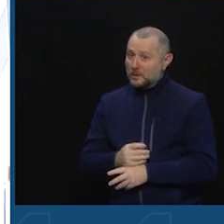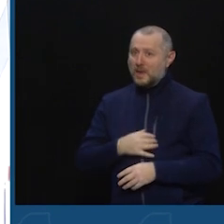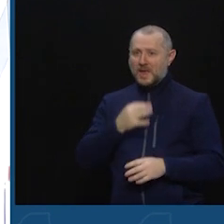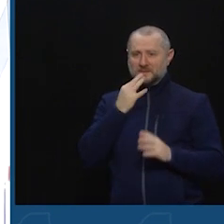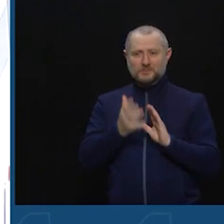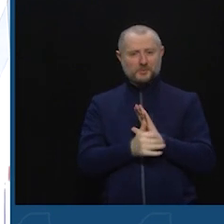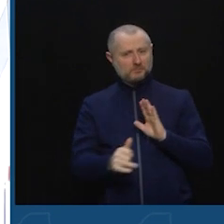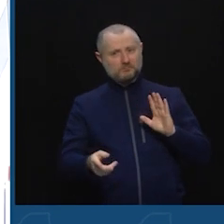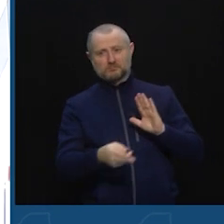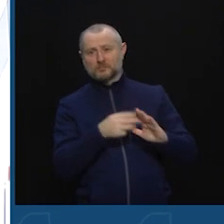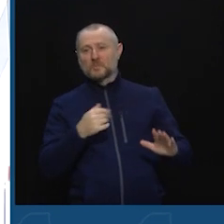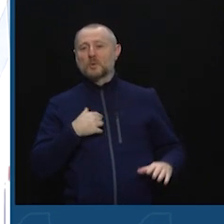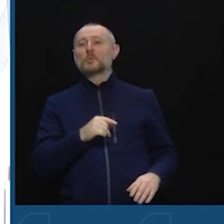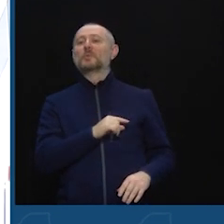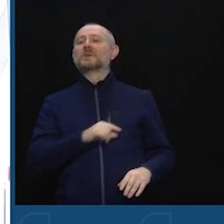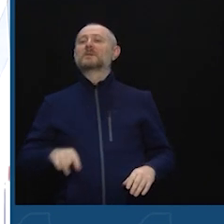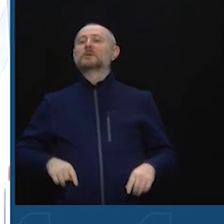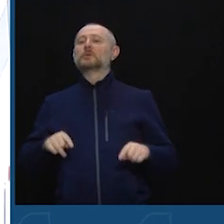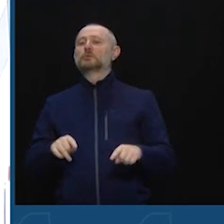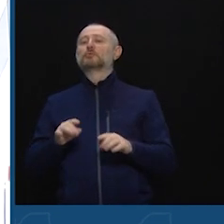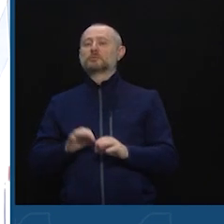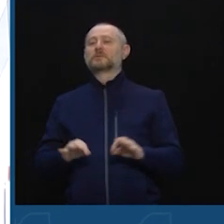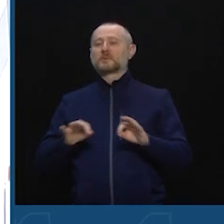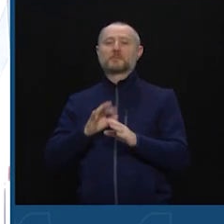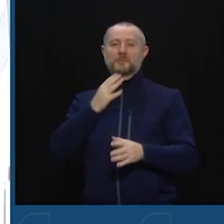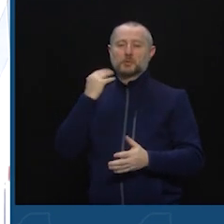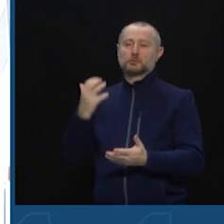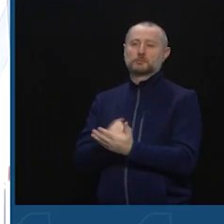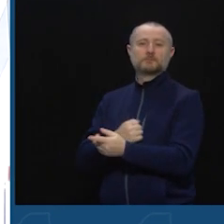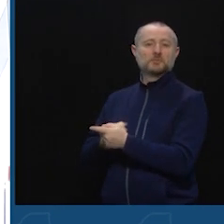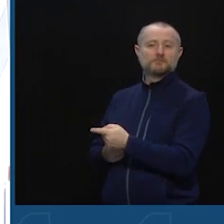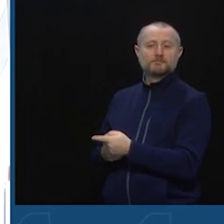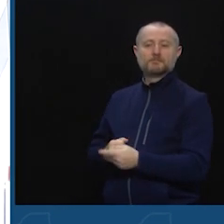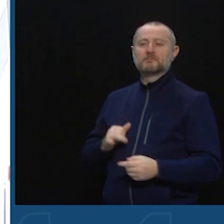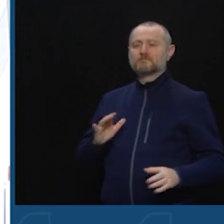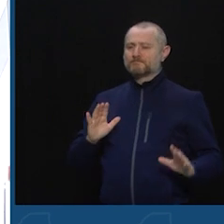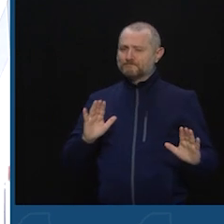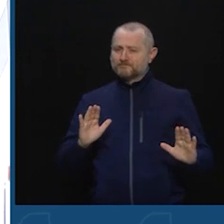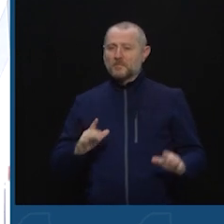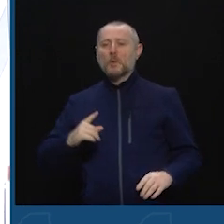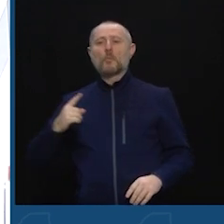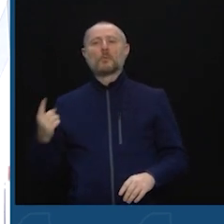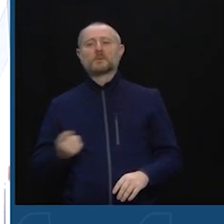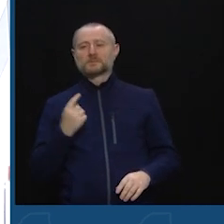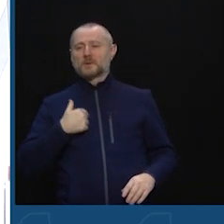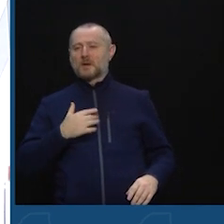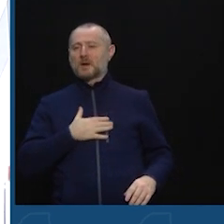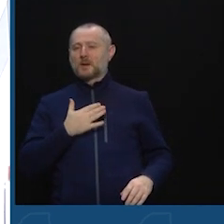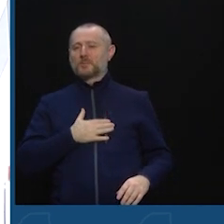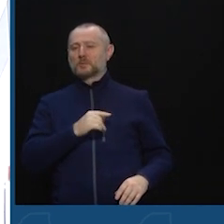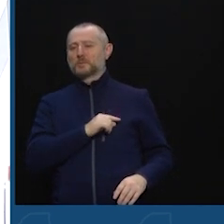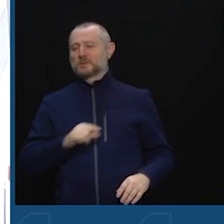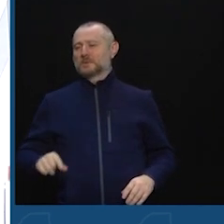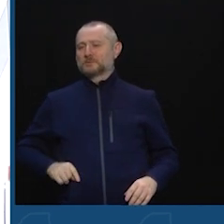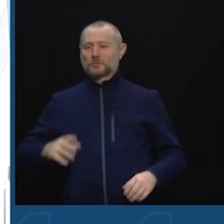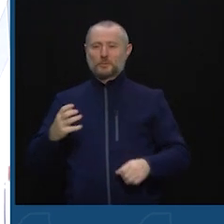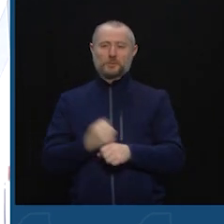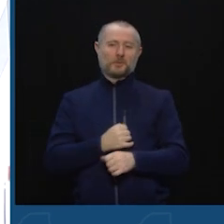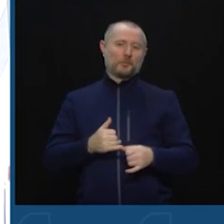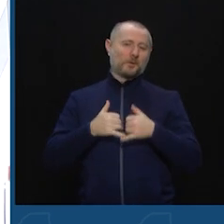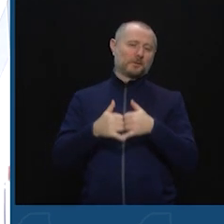Queens deserves nothing less. Don't get me wrong, I'm always happy when Queens wins awards and trophies. You can clap to that.